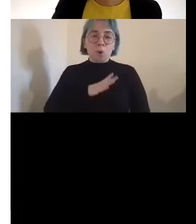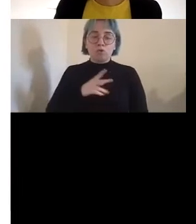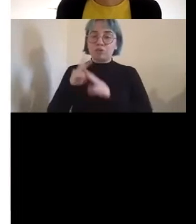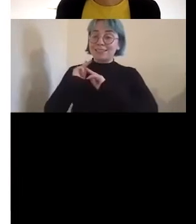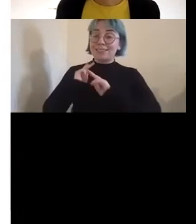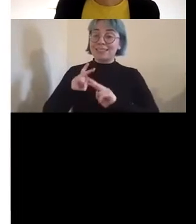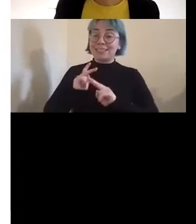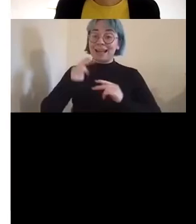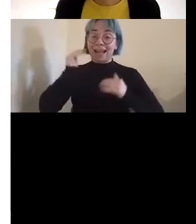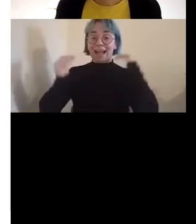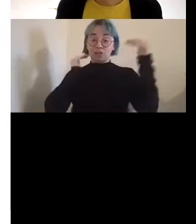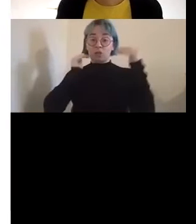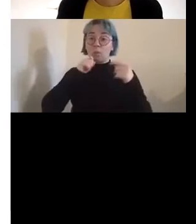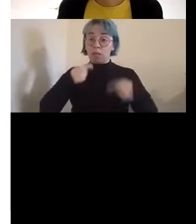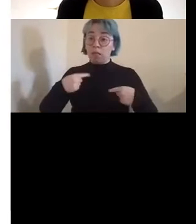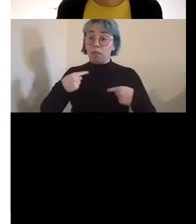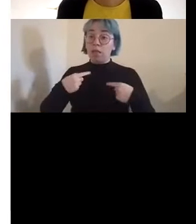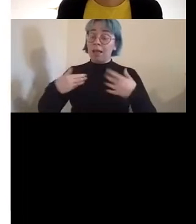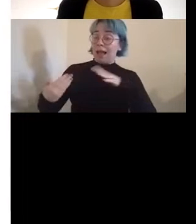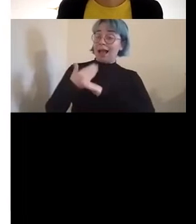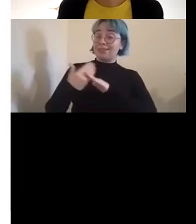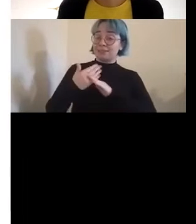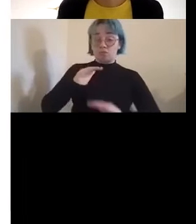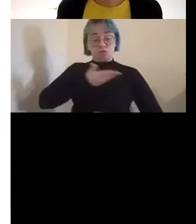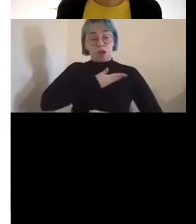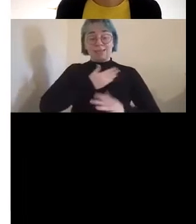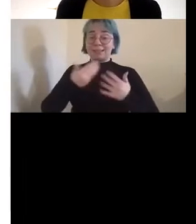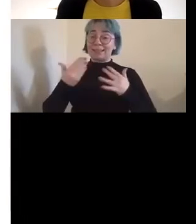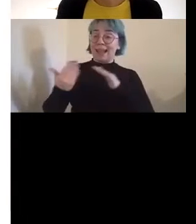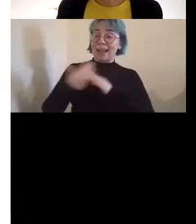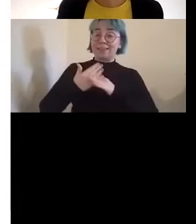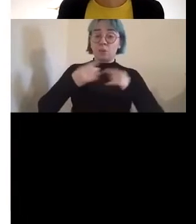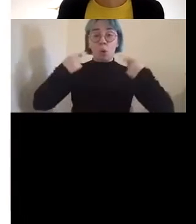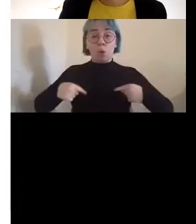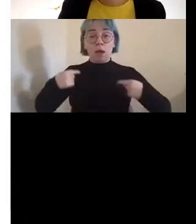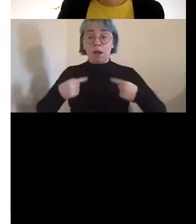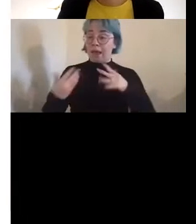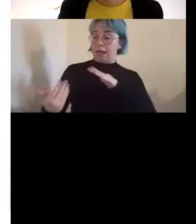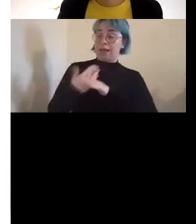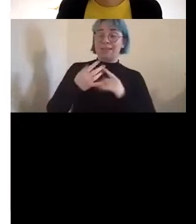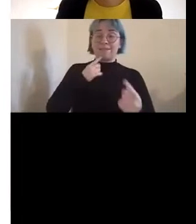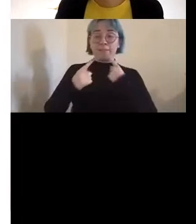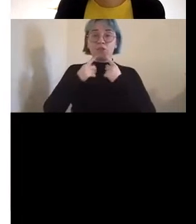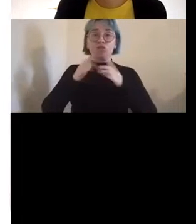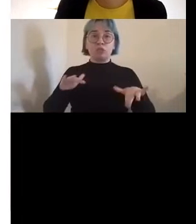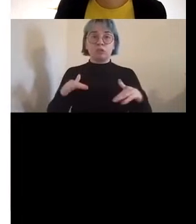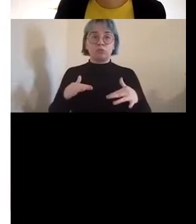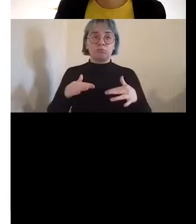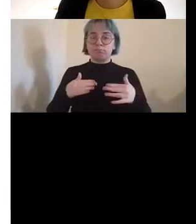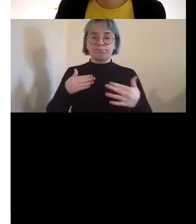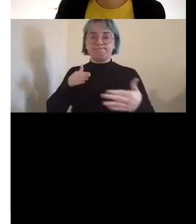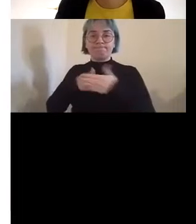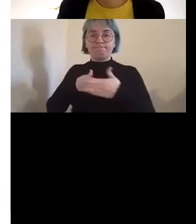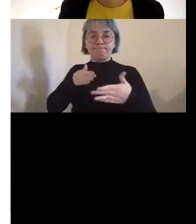traditionally adults would have access to procedural rights, access to their lawyer or access to information, and children were not having